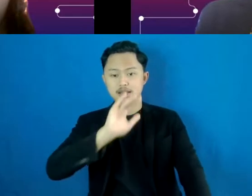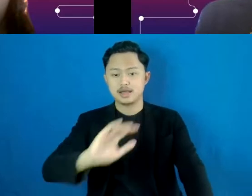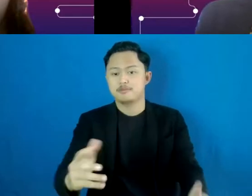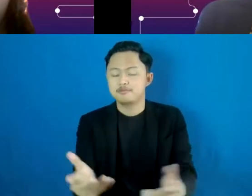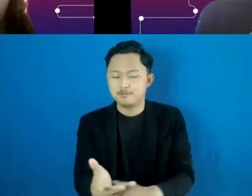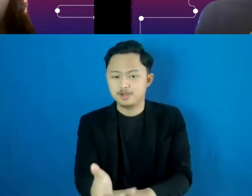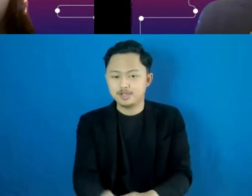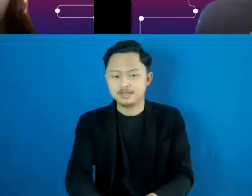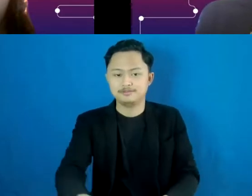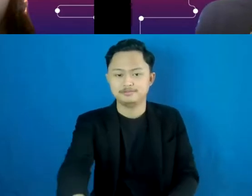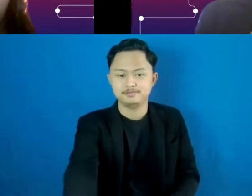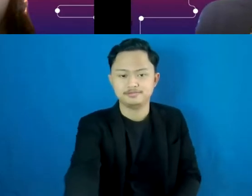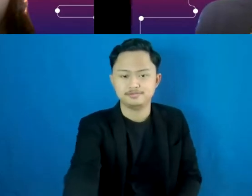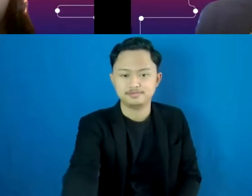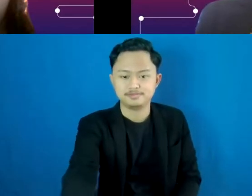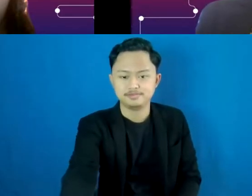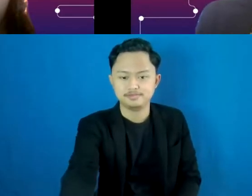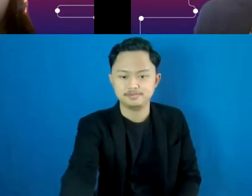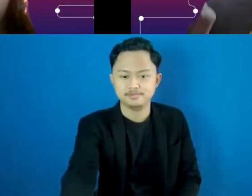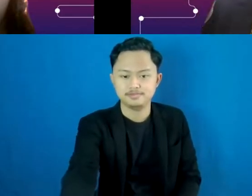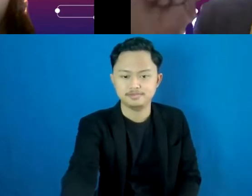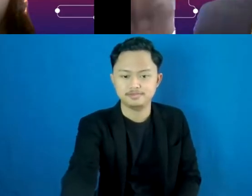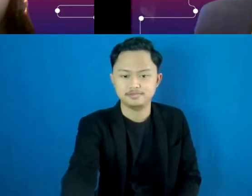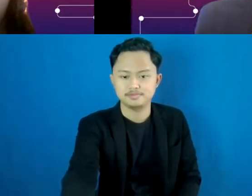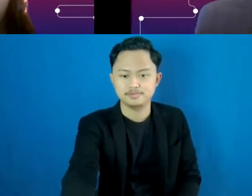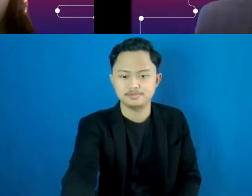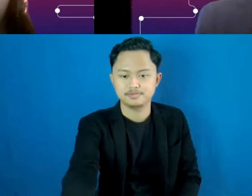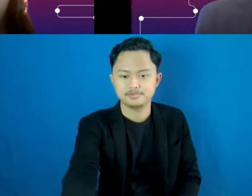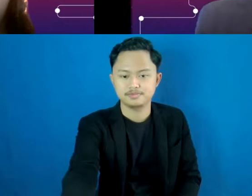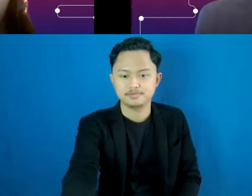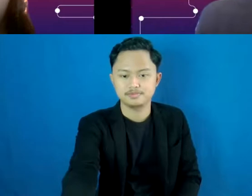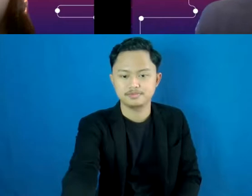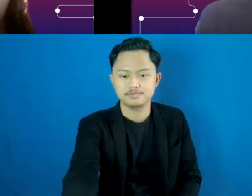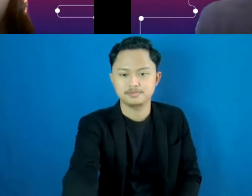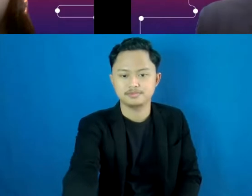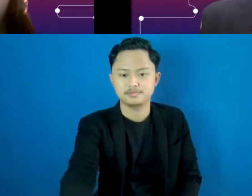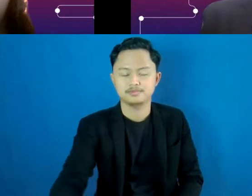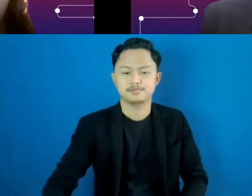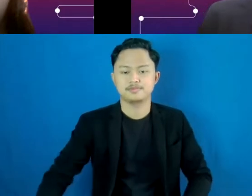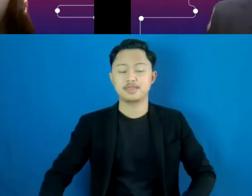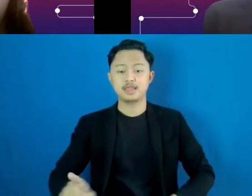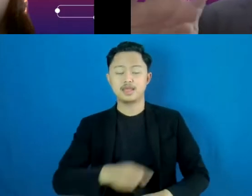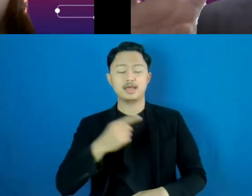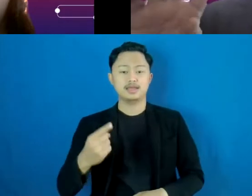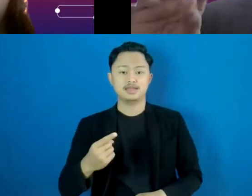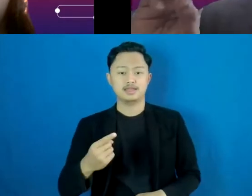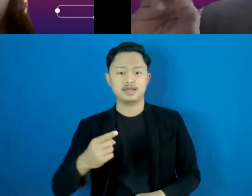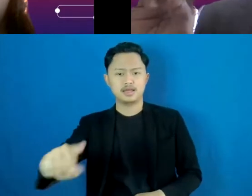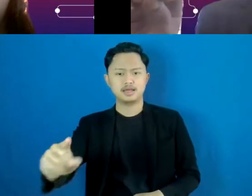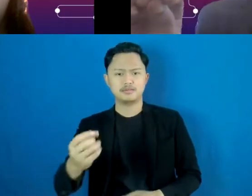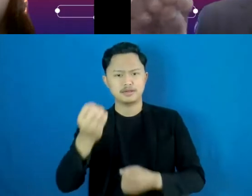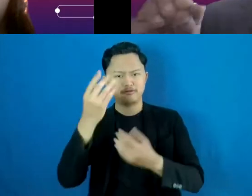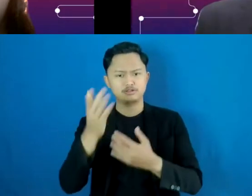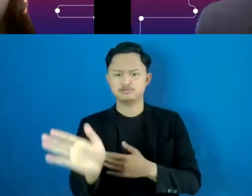EWay Trans Private Limited, which is owned by our parent company. So we infuse complete capitals into the business by our own. We don't